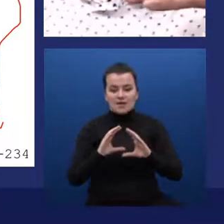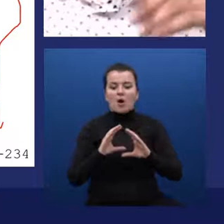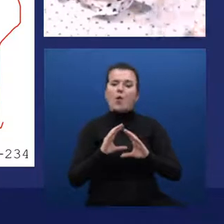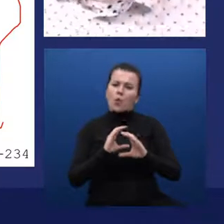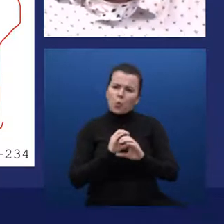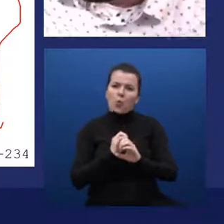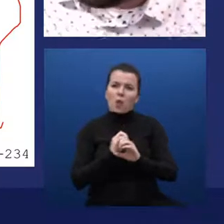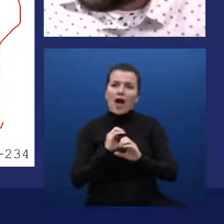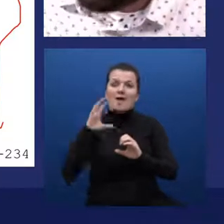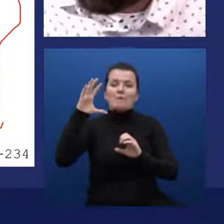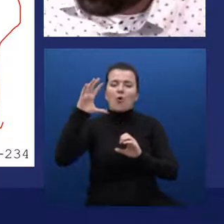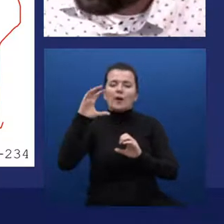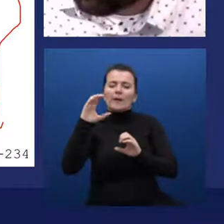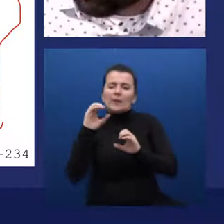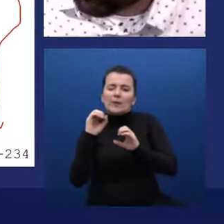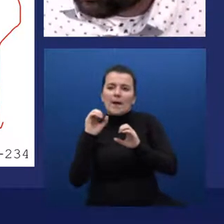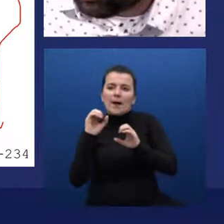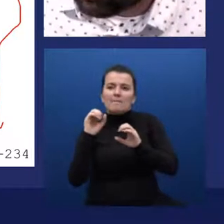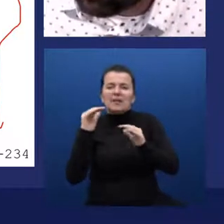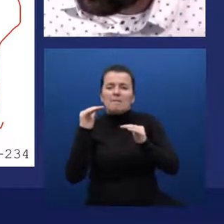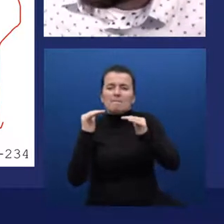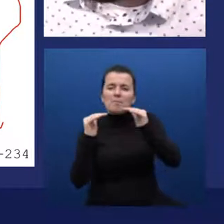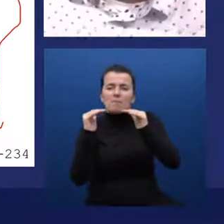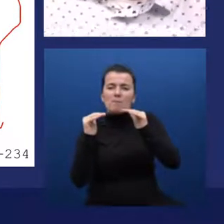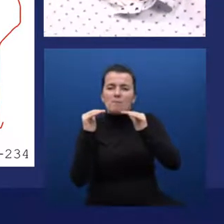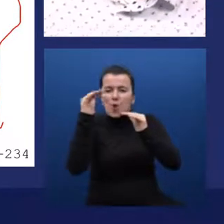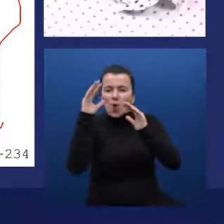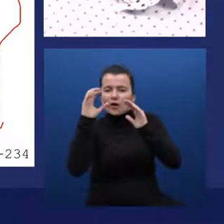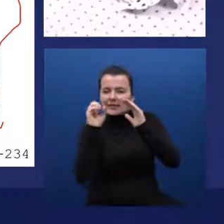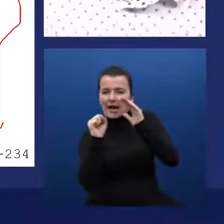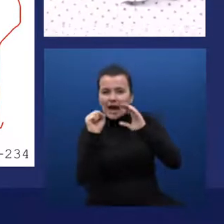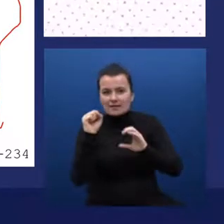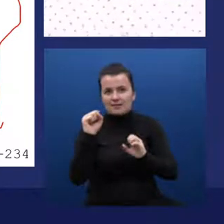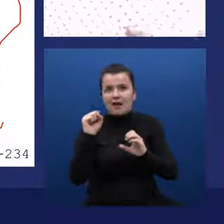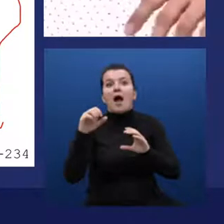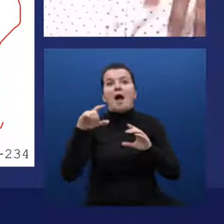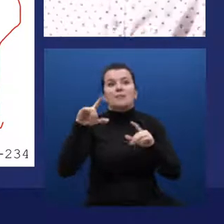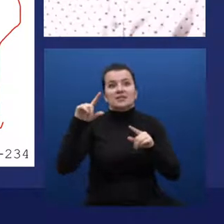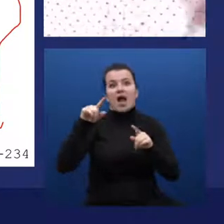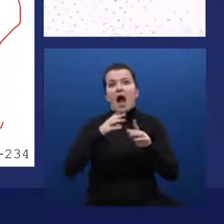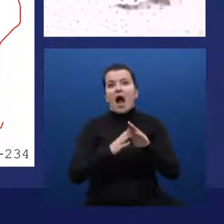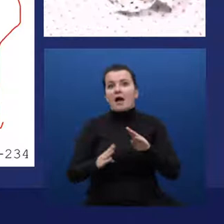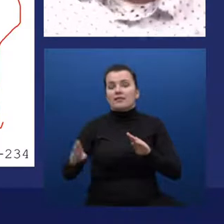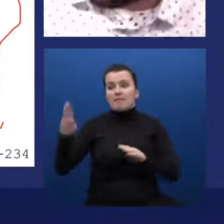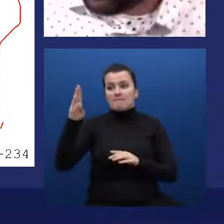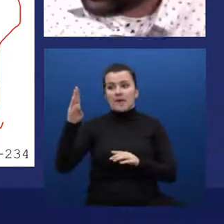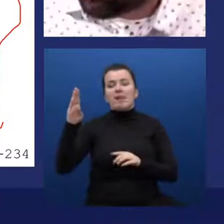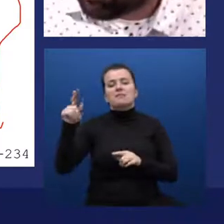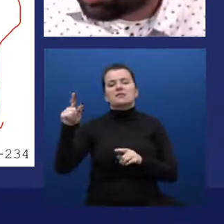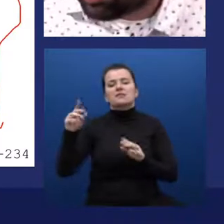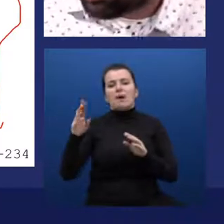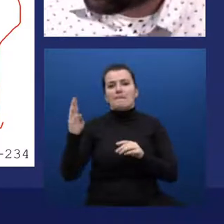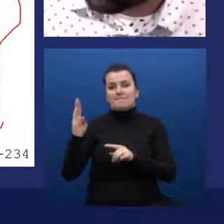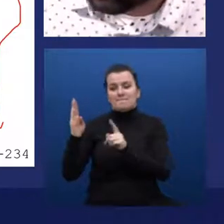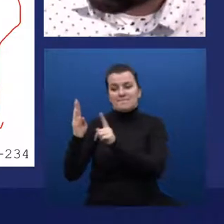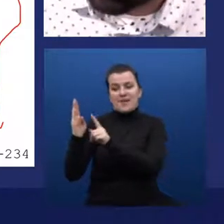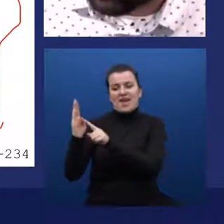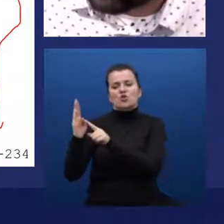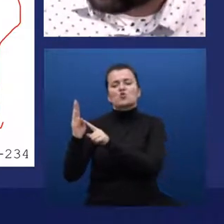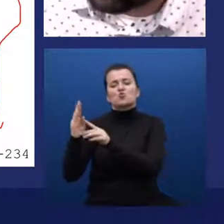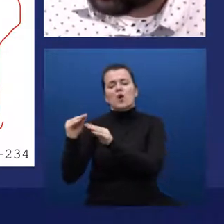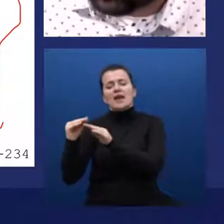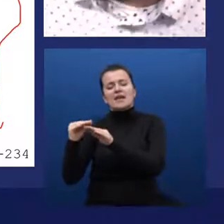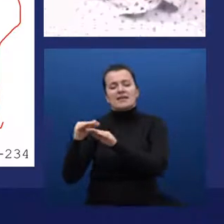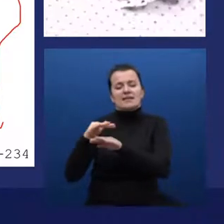though it's not darker. We can add a positive number here such that it biases it towards answering top. We can add a negative number here such that